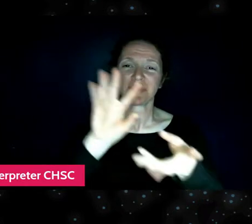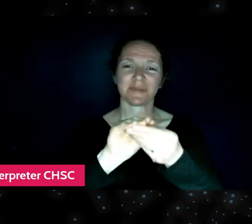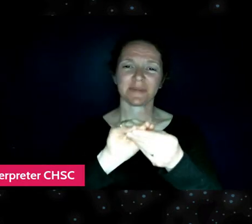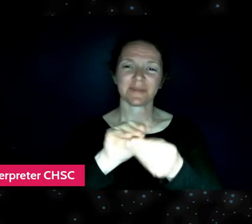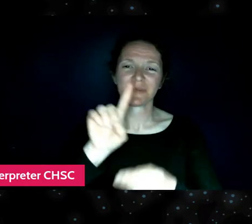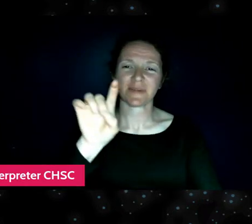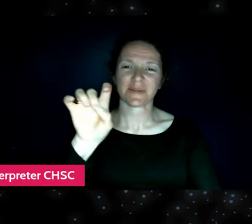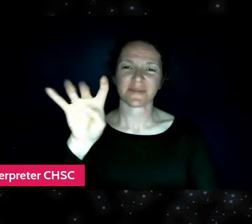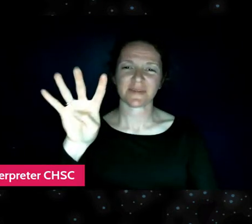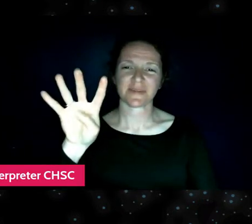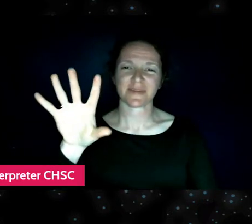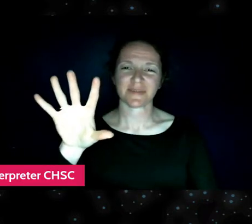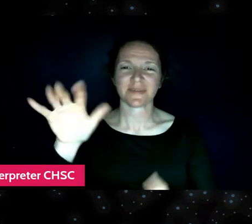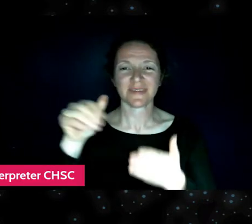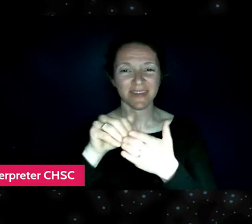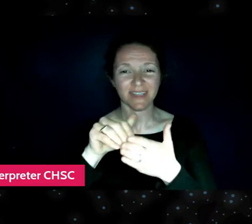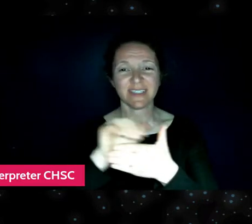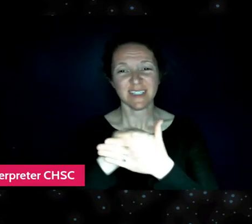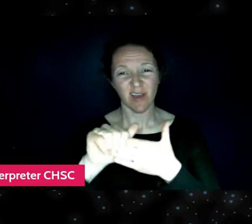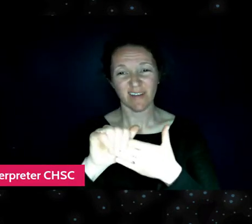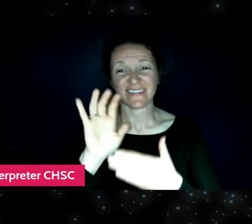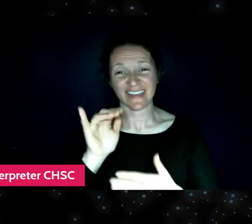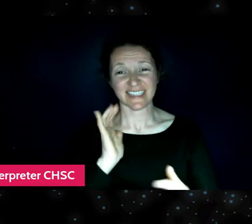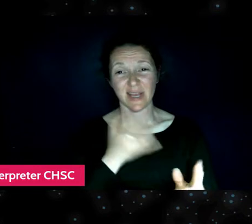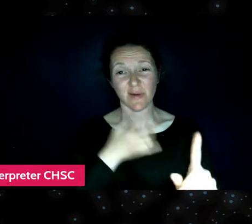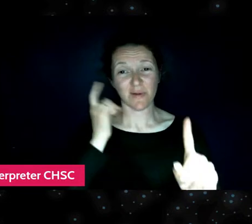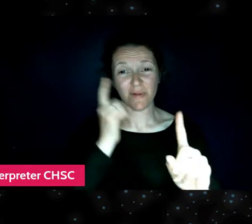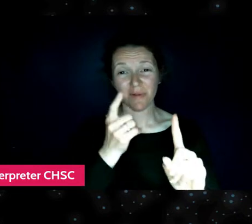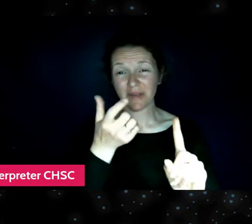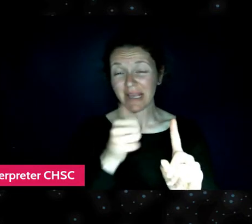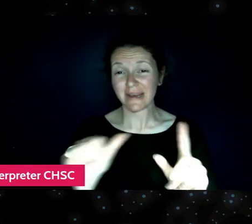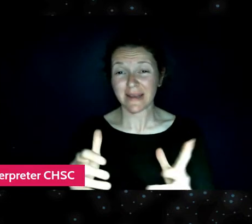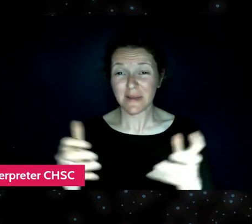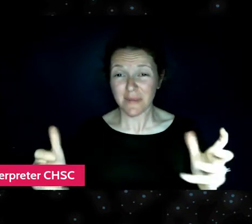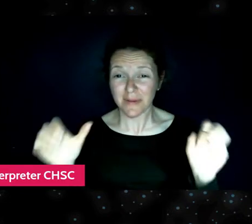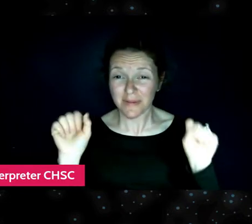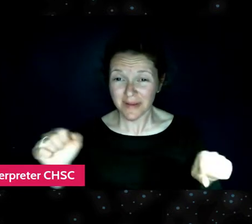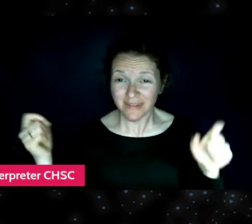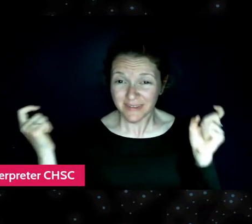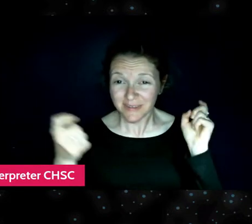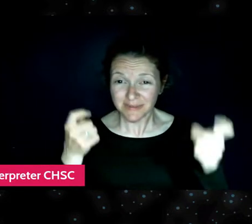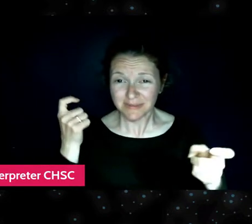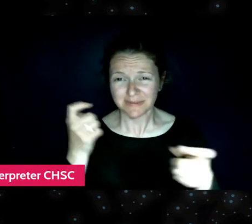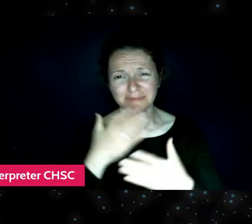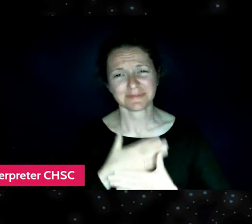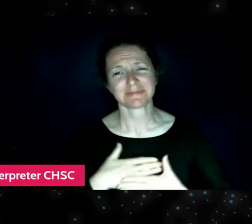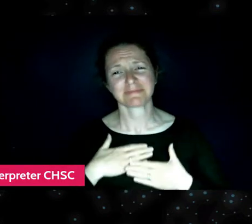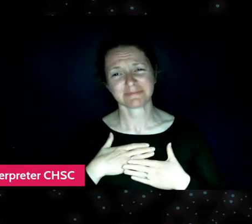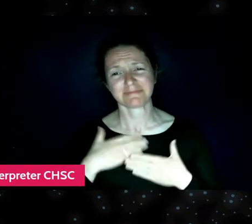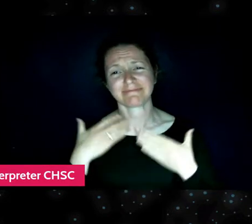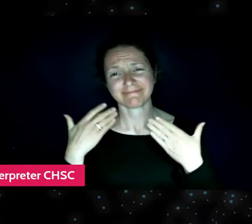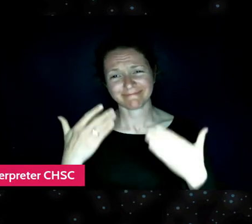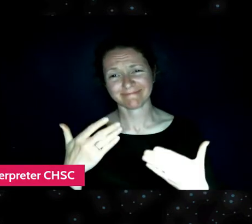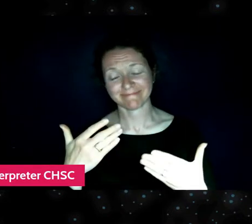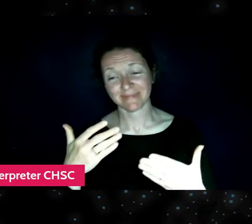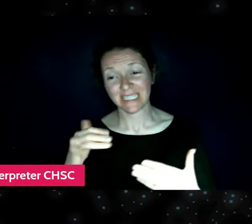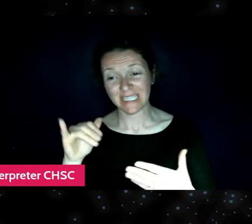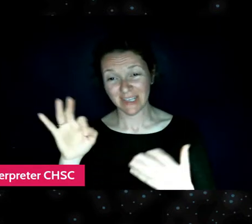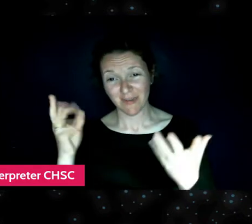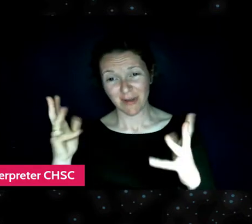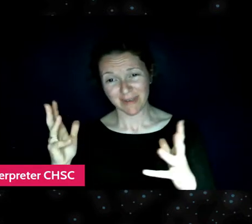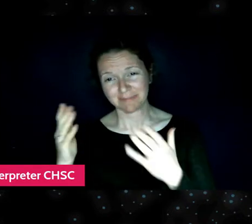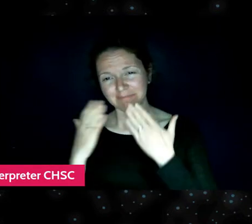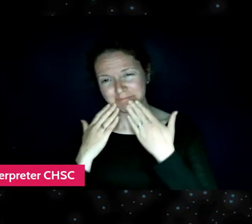$145,000, and we are so grateful for any amount that you're able to give and for those who already have. To donate, please